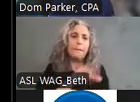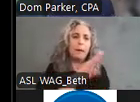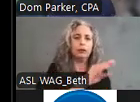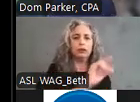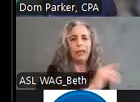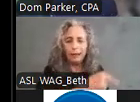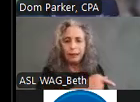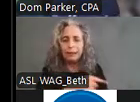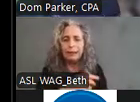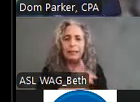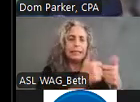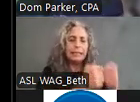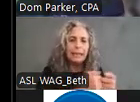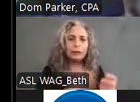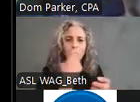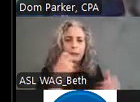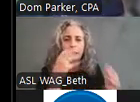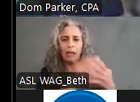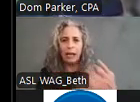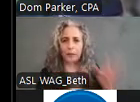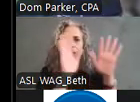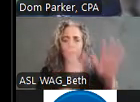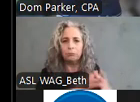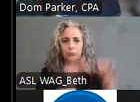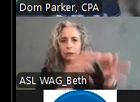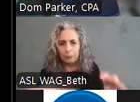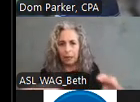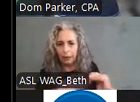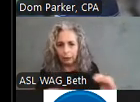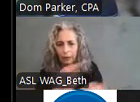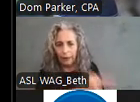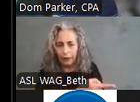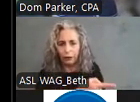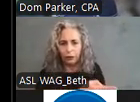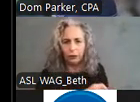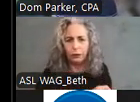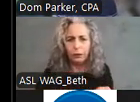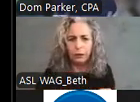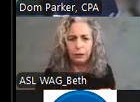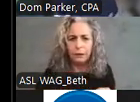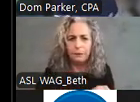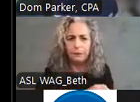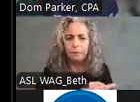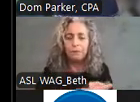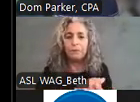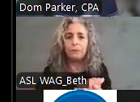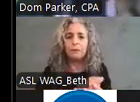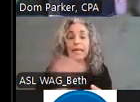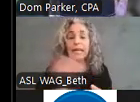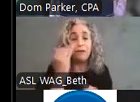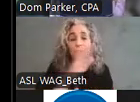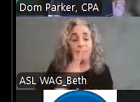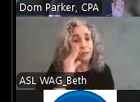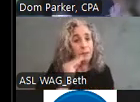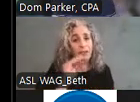text-to-speech options. There's amazing subtitles there. There's lots of different difficulty modes as well. If you've never played Dungeons and Dragons, there's a